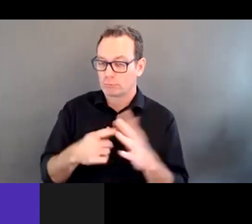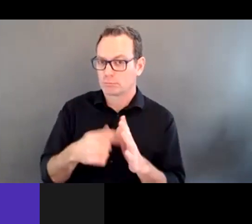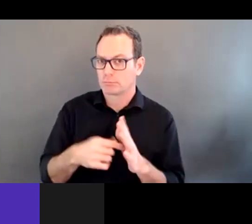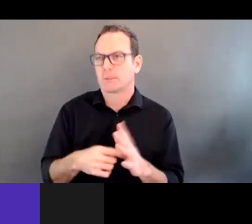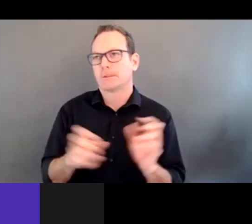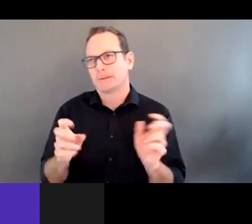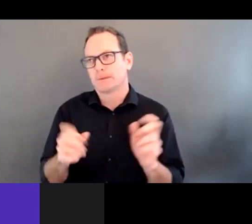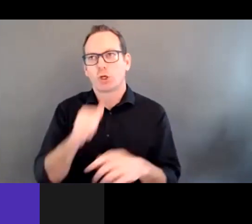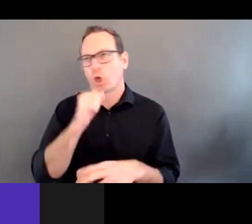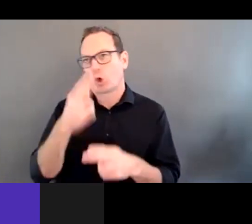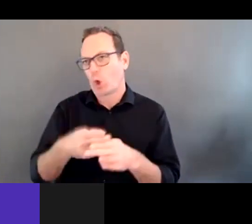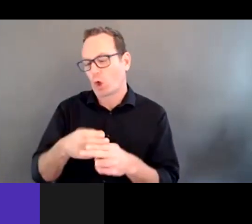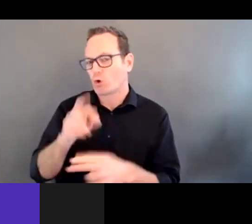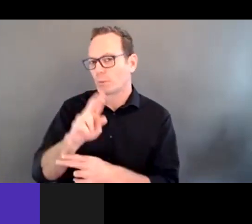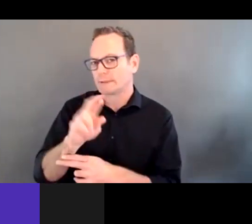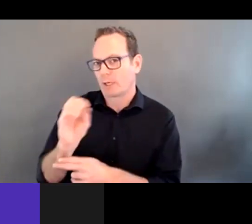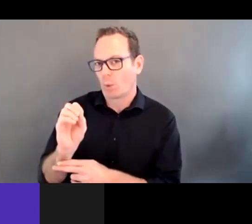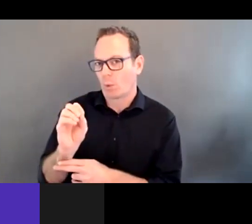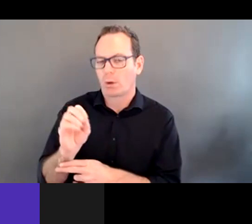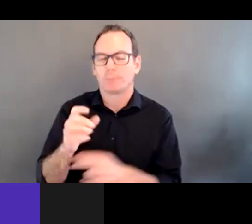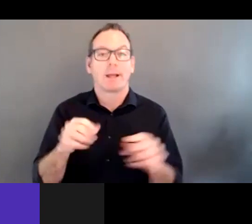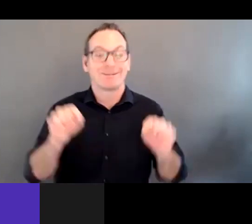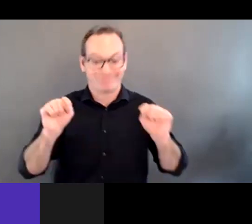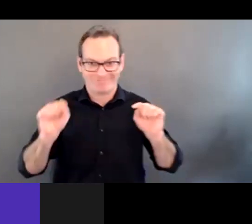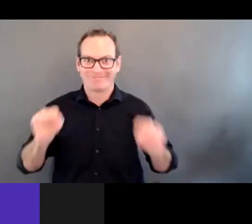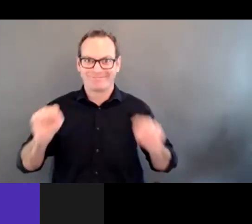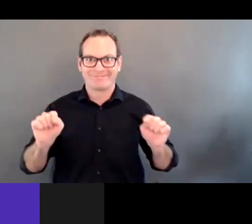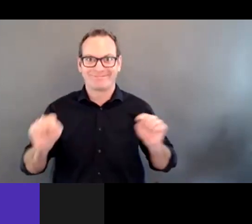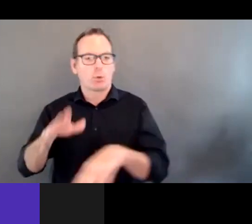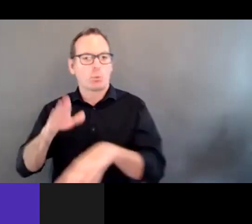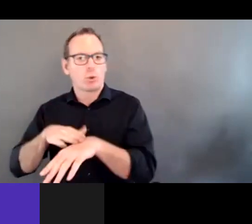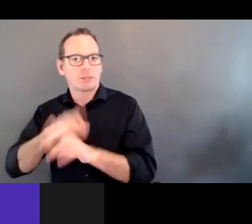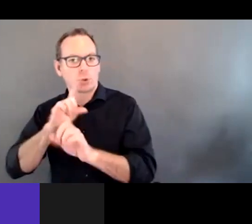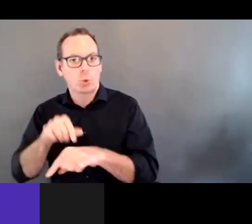restraining orders, either a probation order or a peace bond.